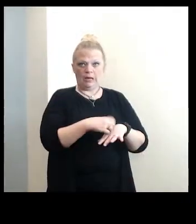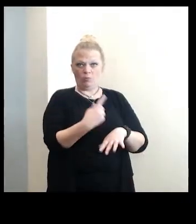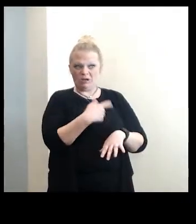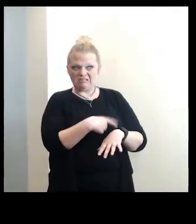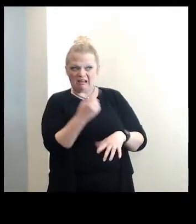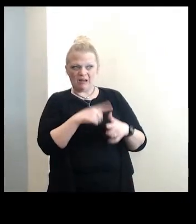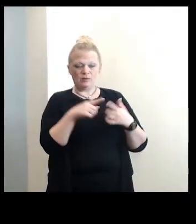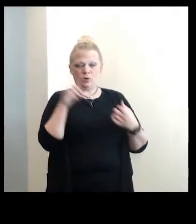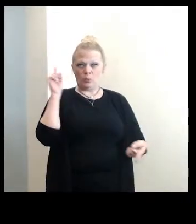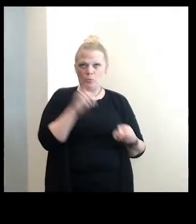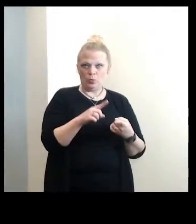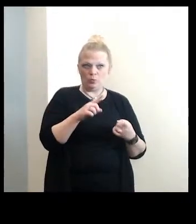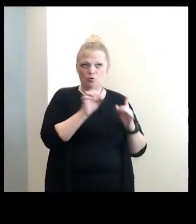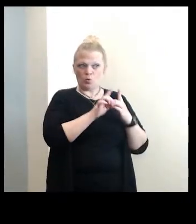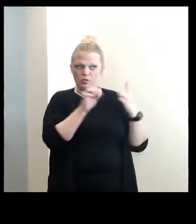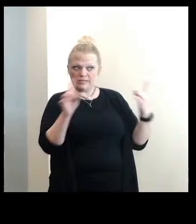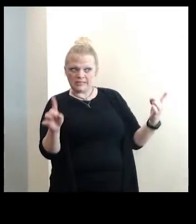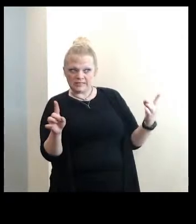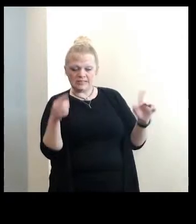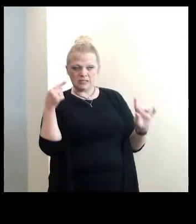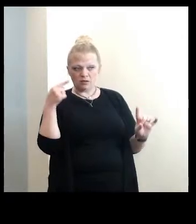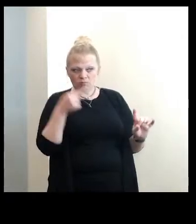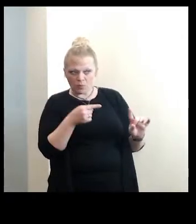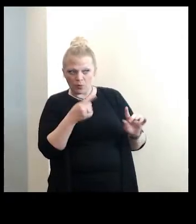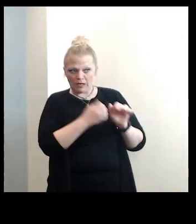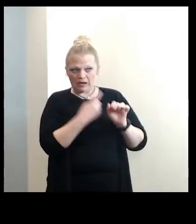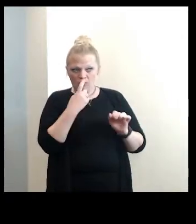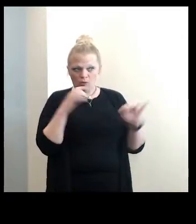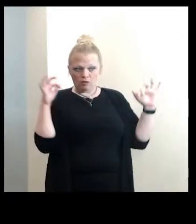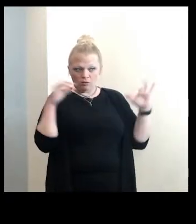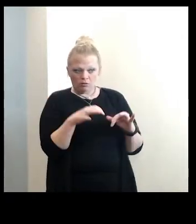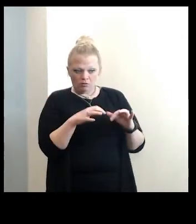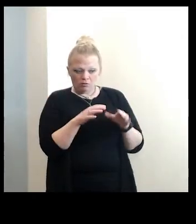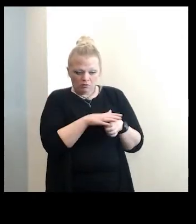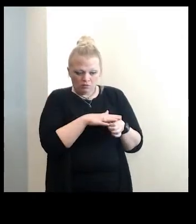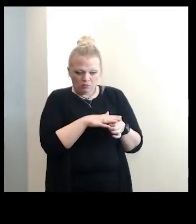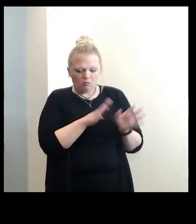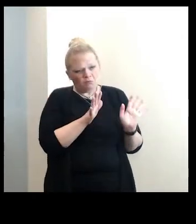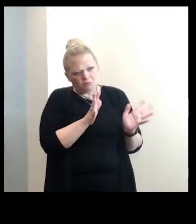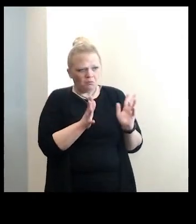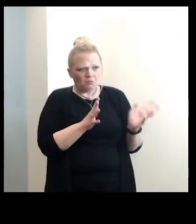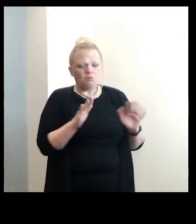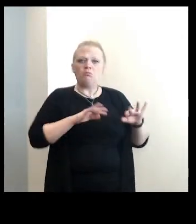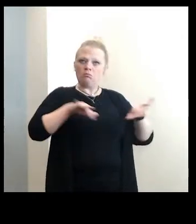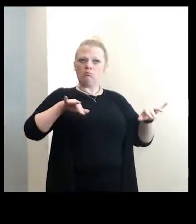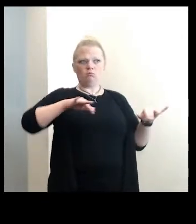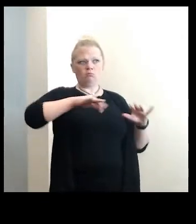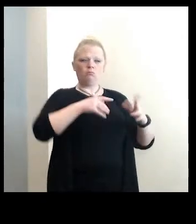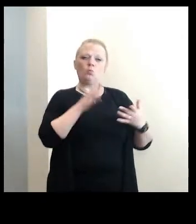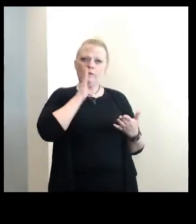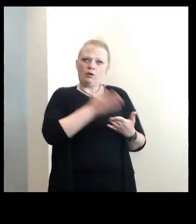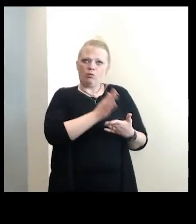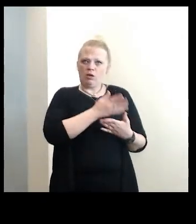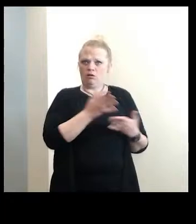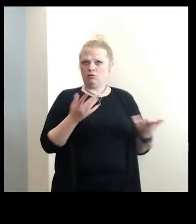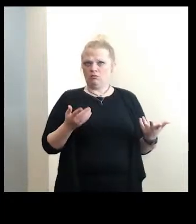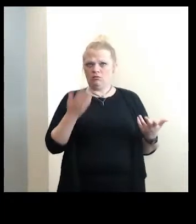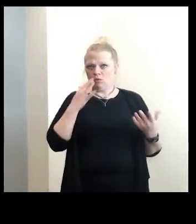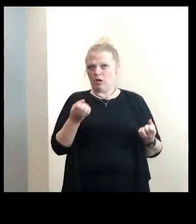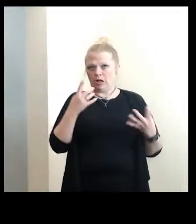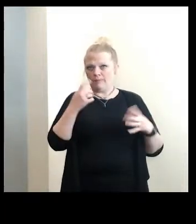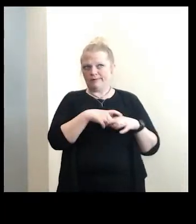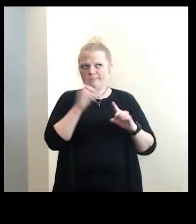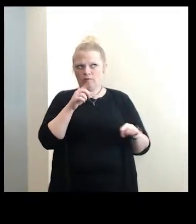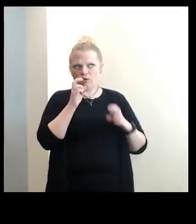you've reduced social distancing to a point where everyone's crammed in certain areas, then I think we'll be okay. I mean, I don't know how many times I've been to the